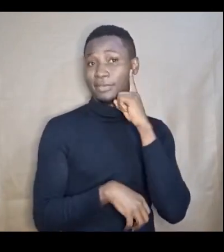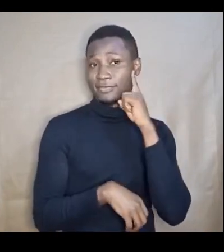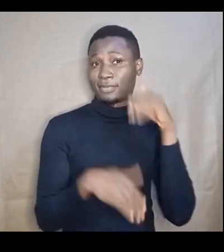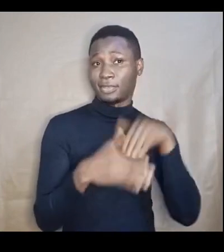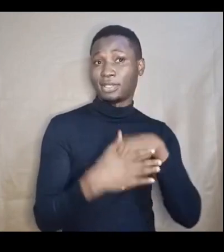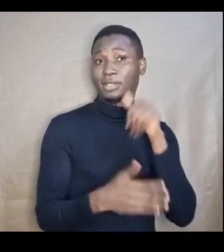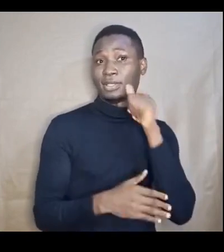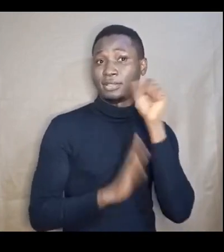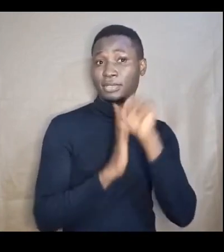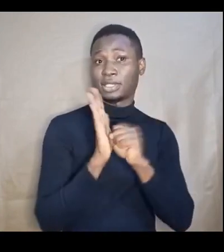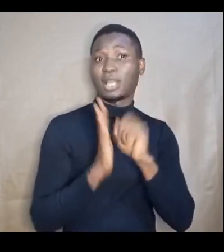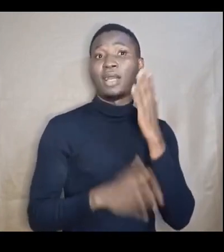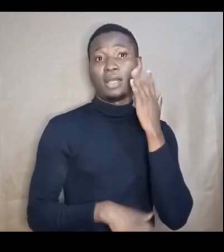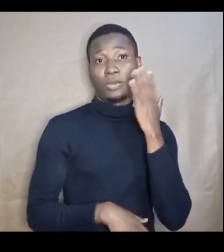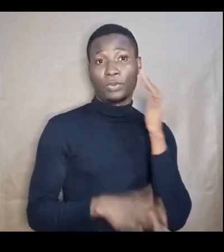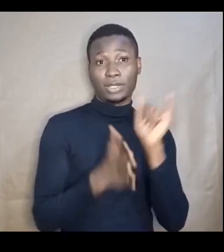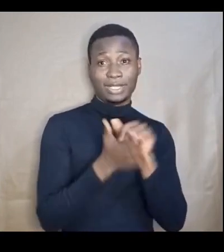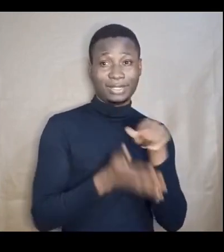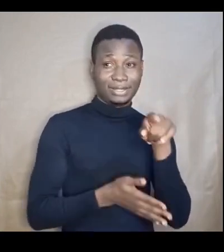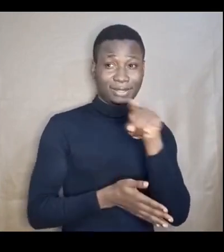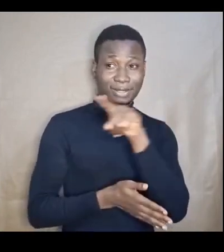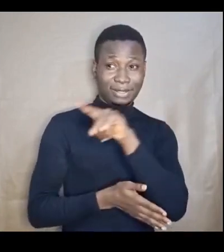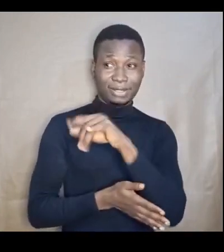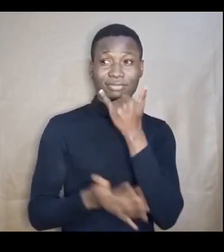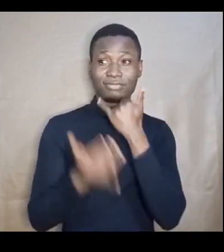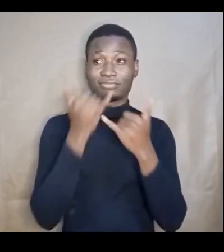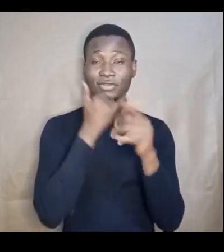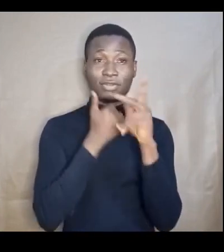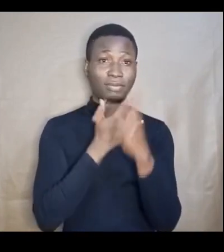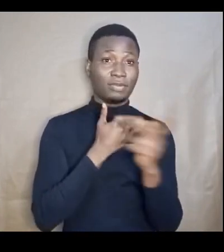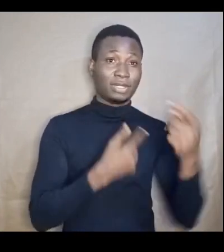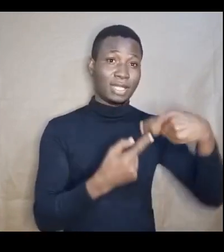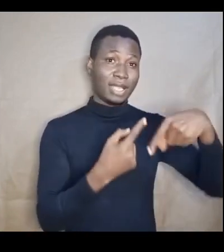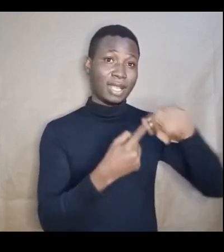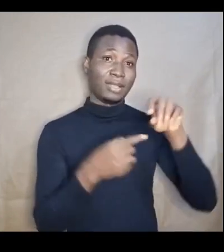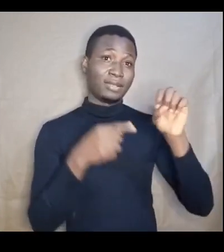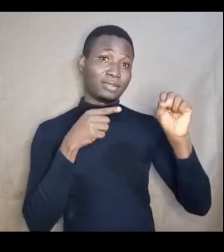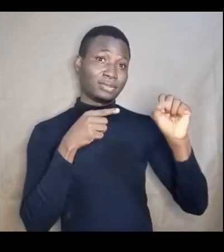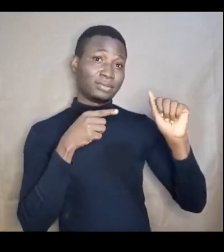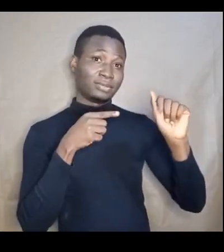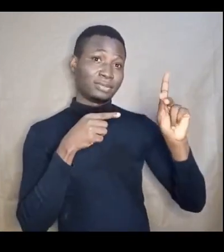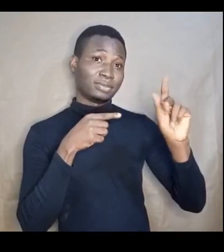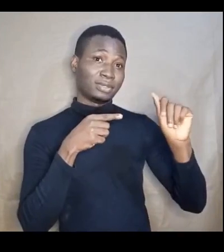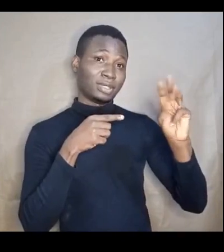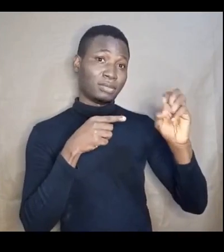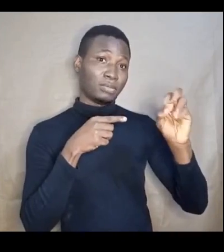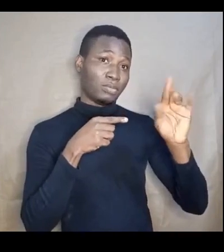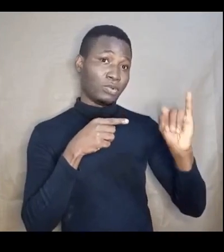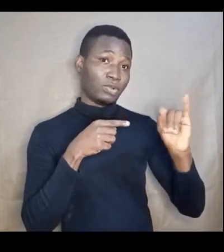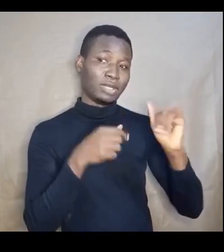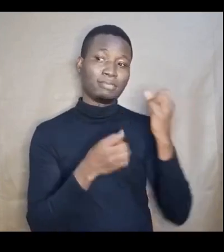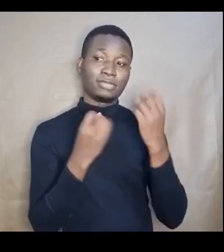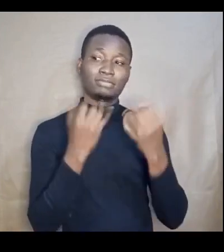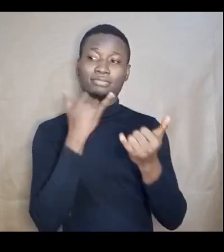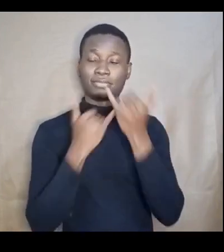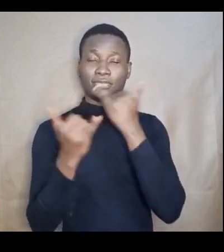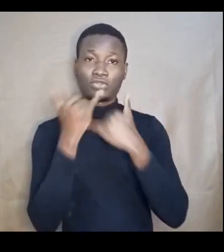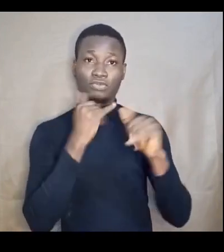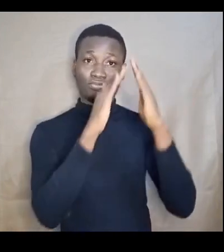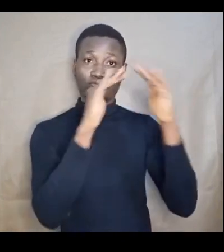knew that these properties along the Sakamore and many other illegal structures have been marked